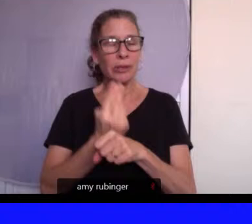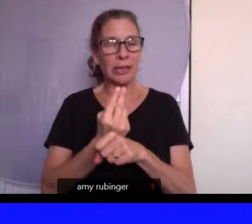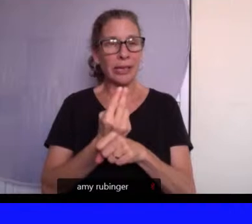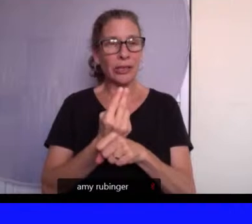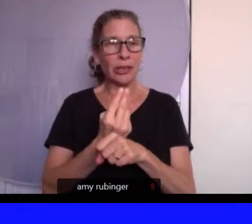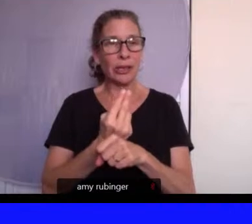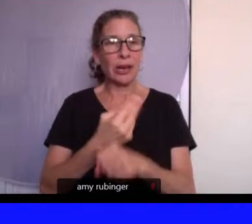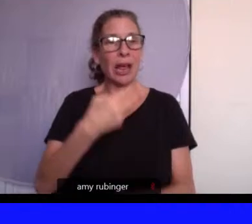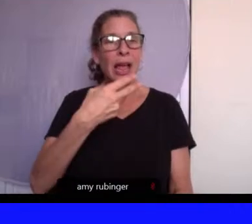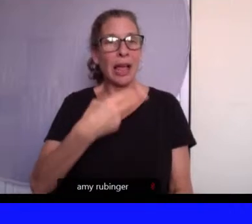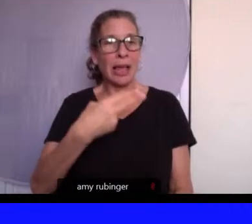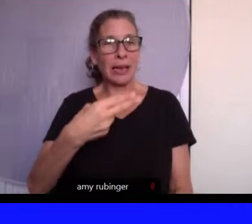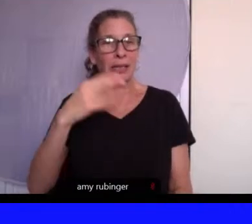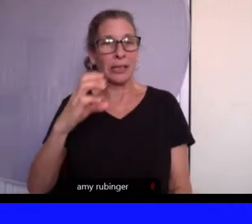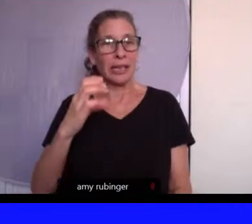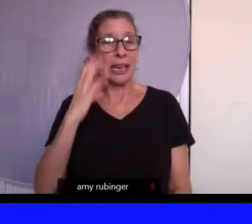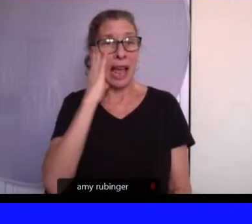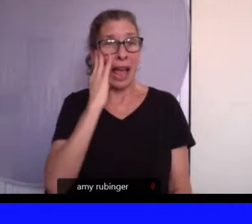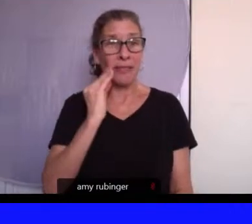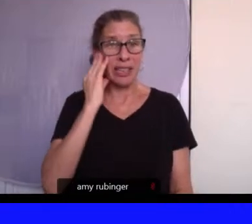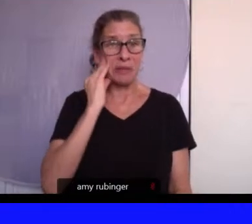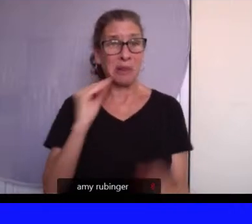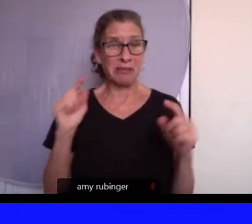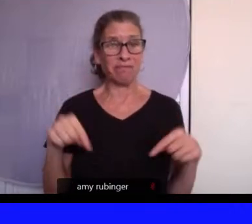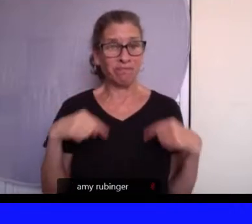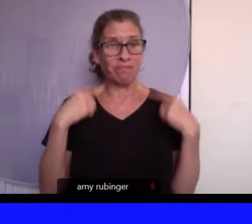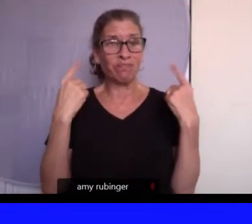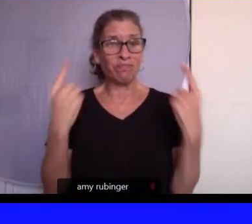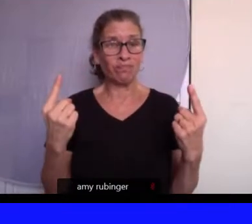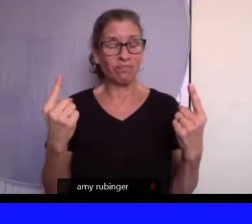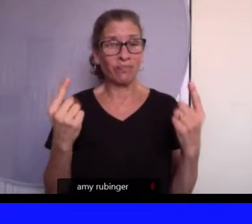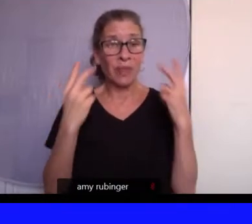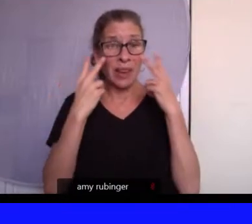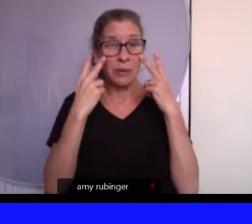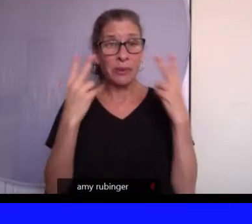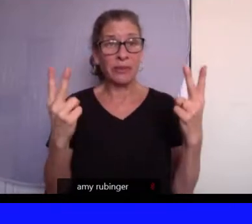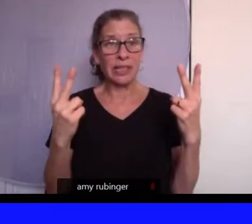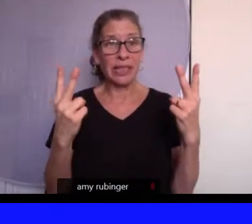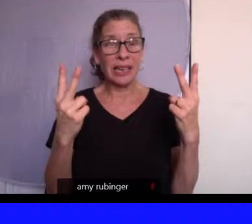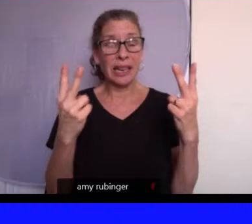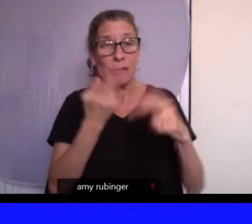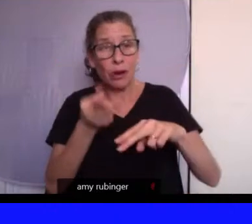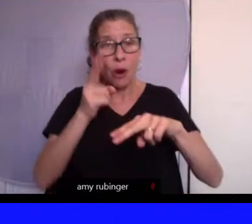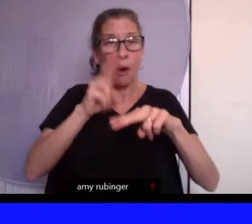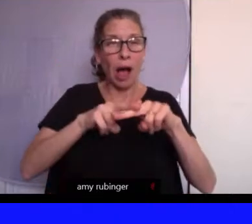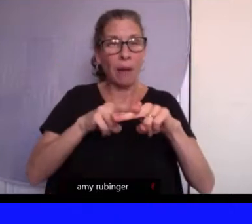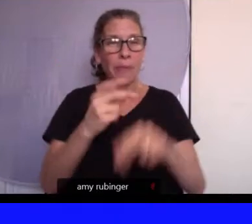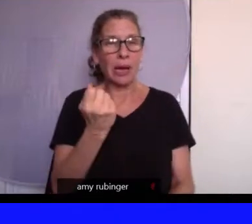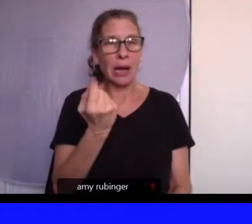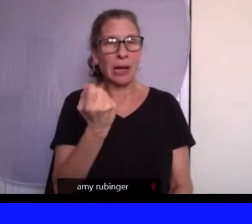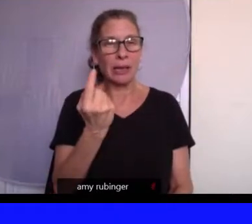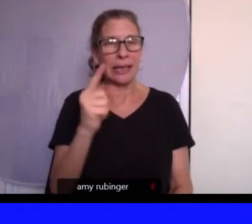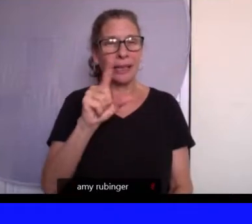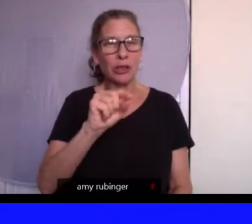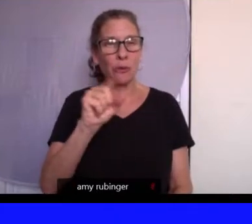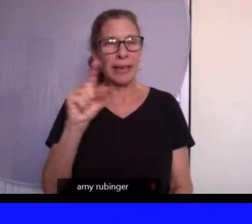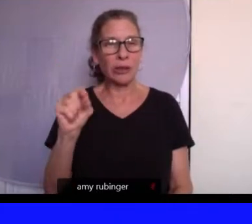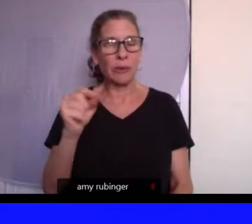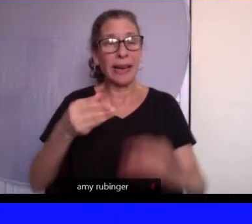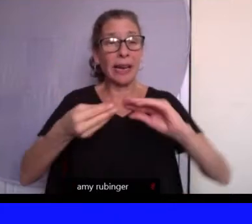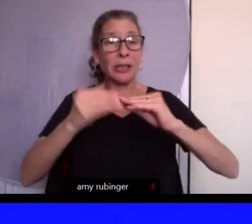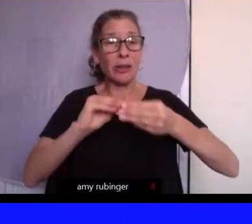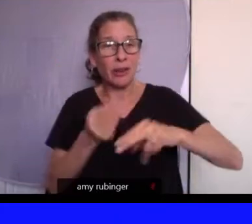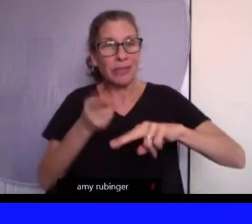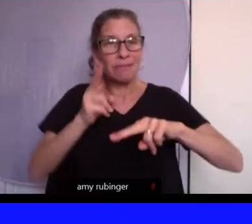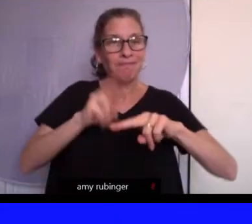And two other quick things. I'm sorry it takes time, but end of life care, palliative, hospice, so on. Have